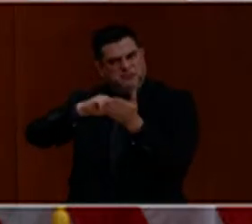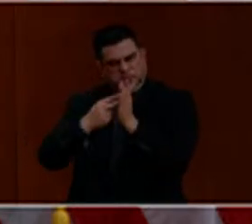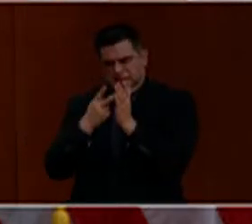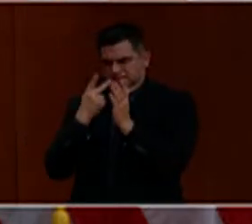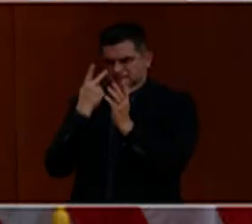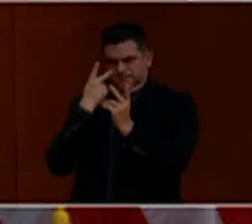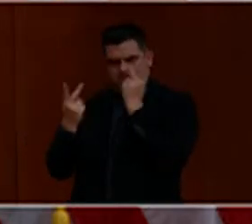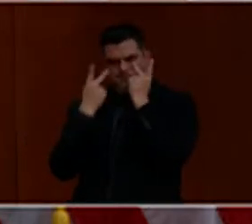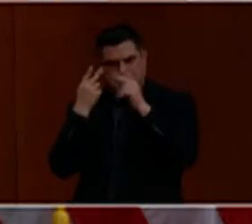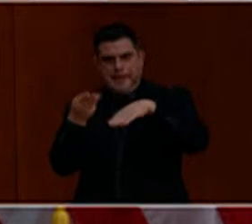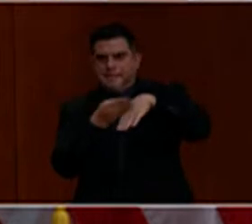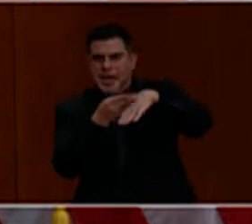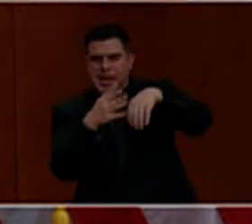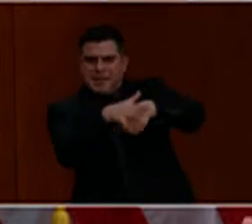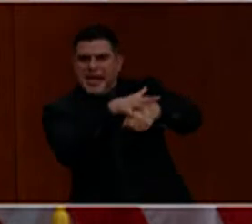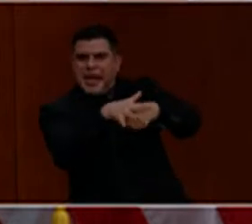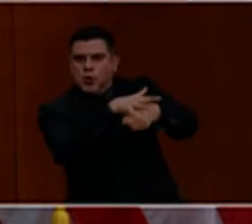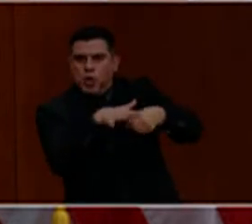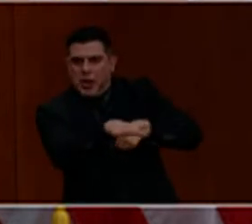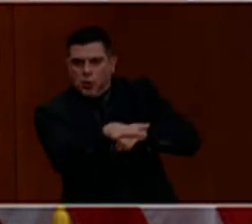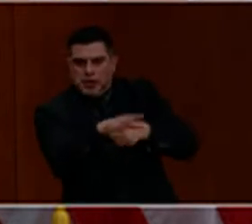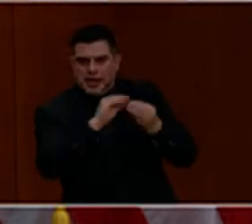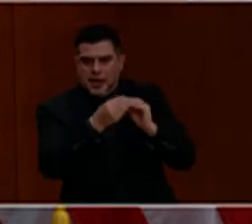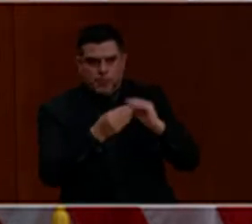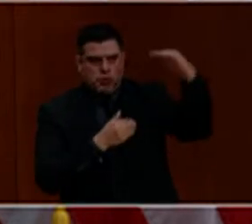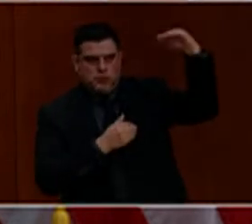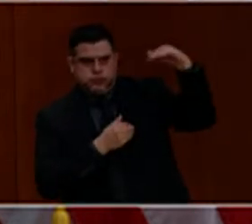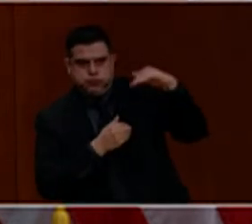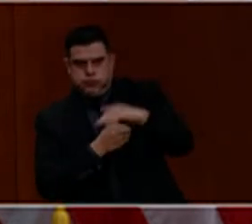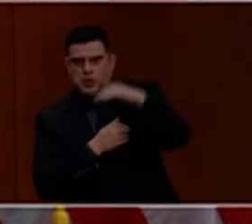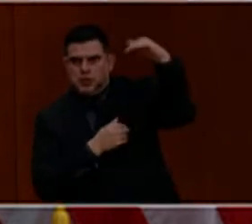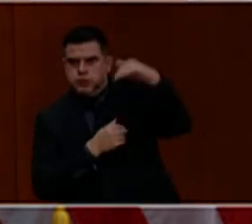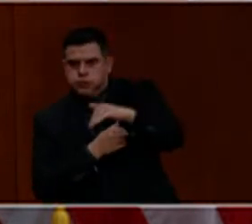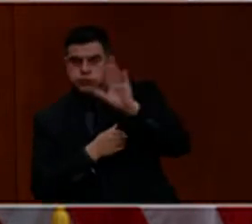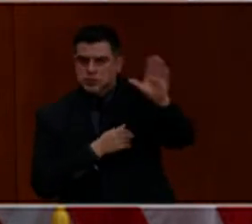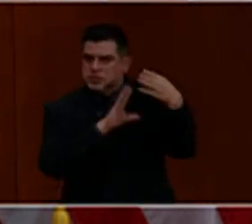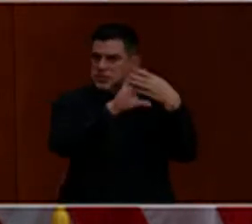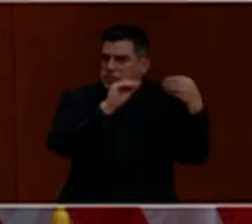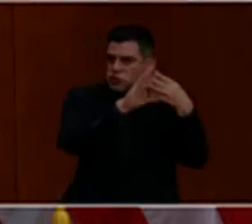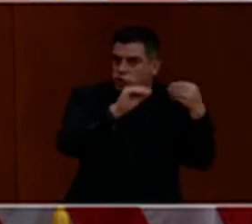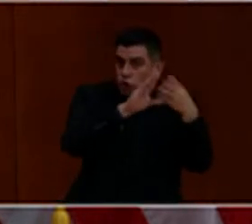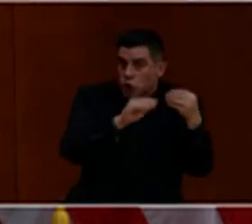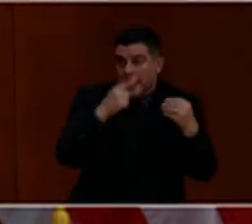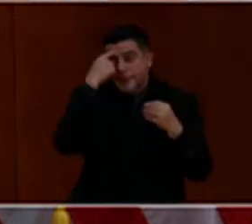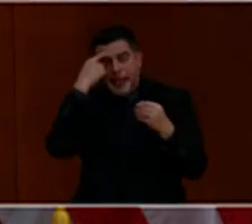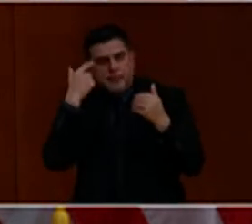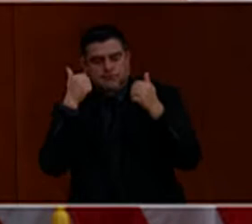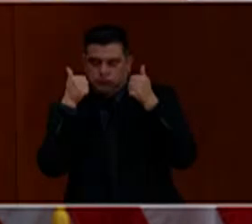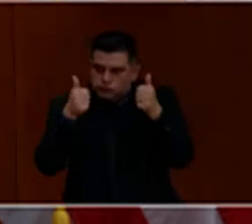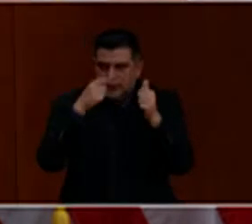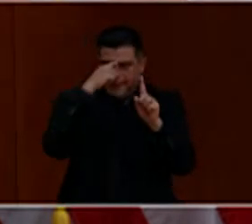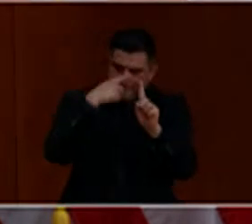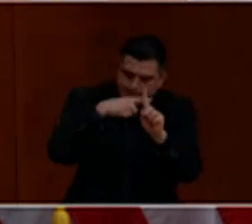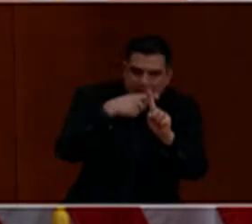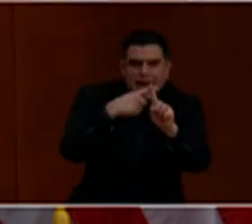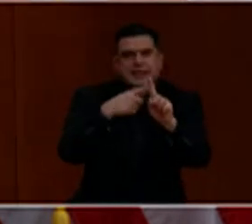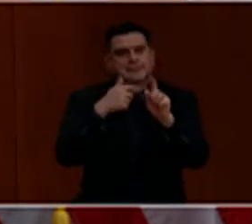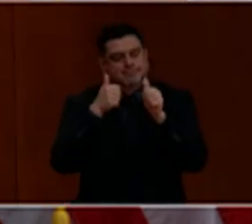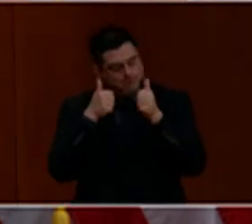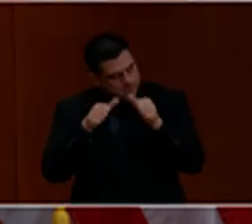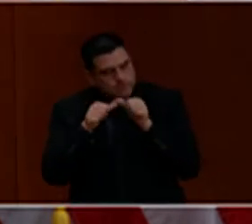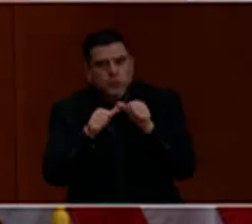the hope of this individual story and to give is really paramount, but I do think people can look at the overall